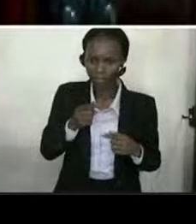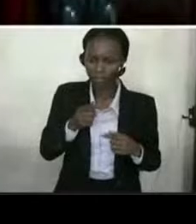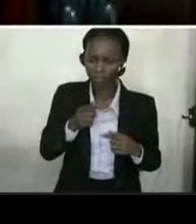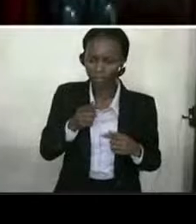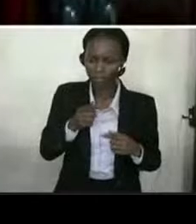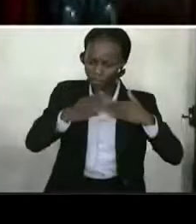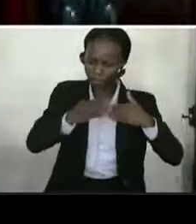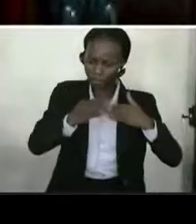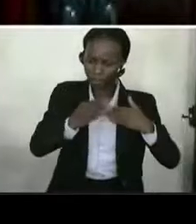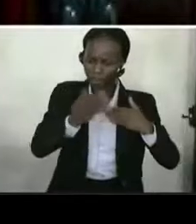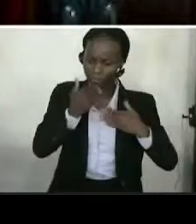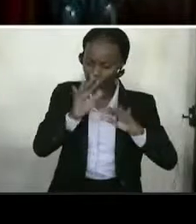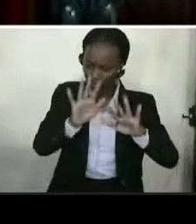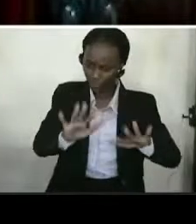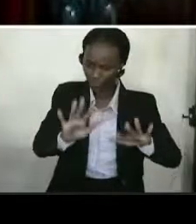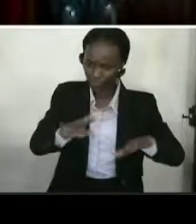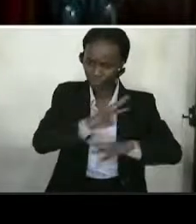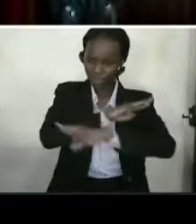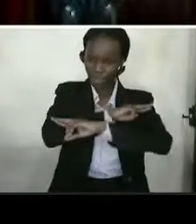they must relax.